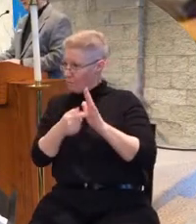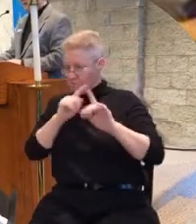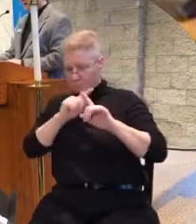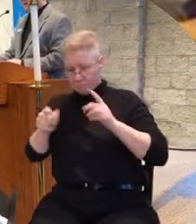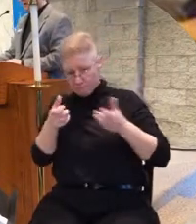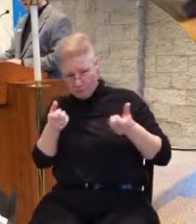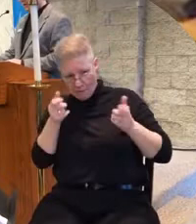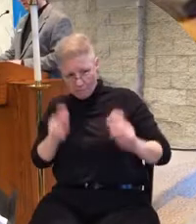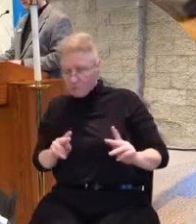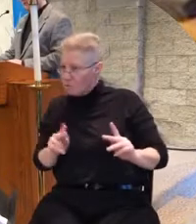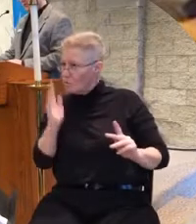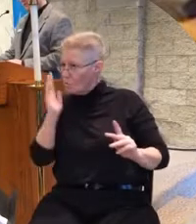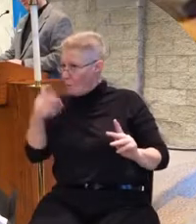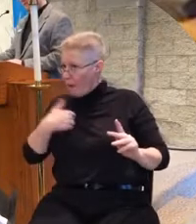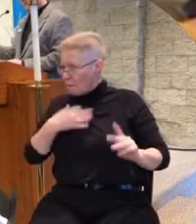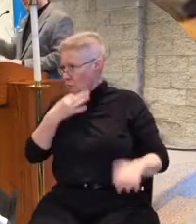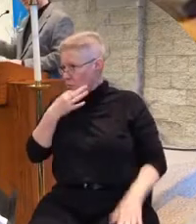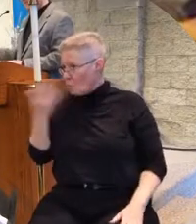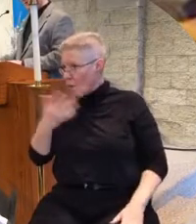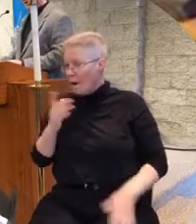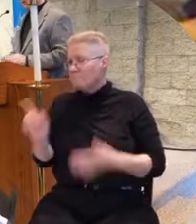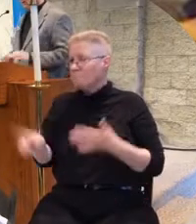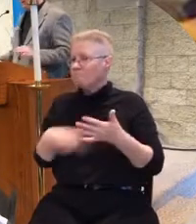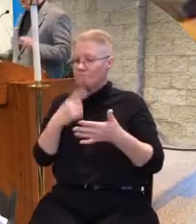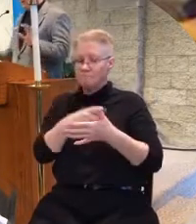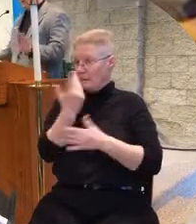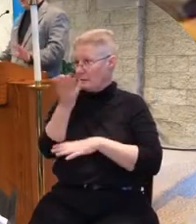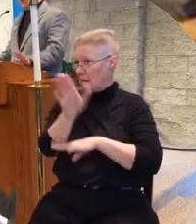coming here soon. This very